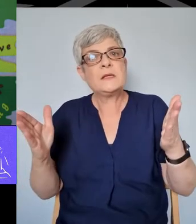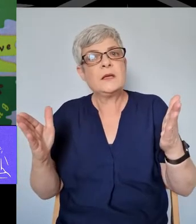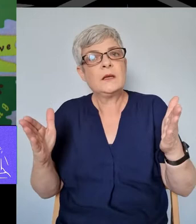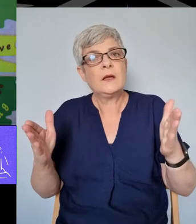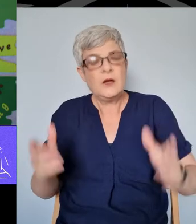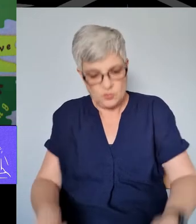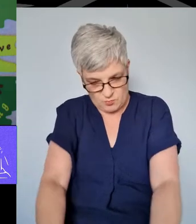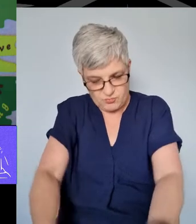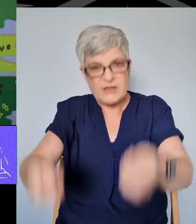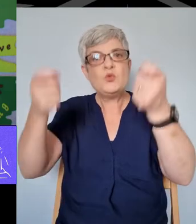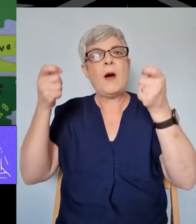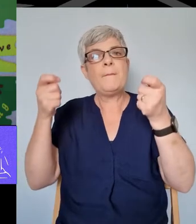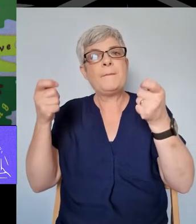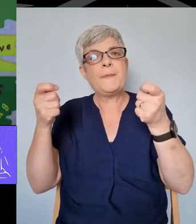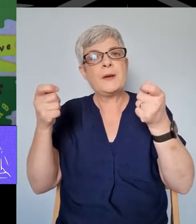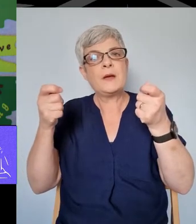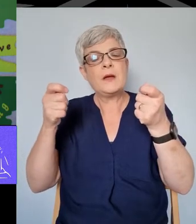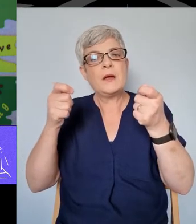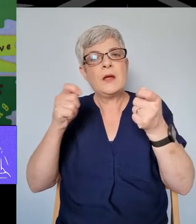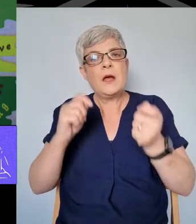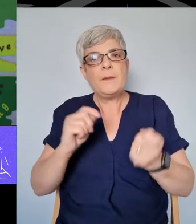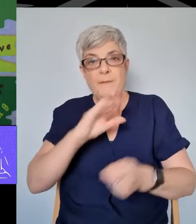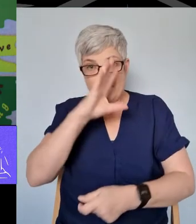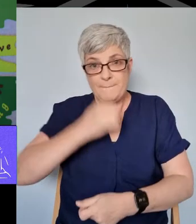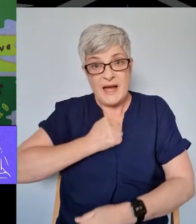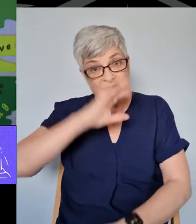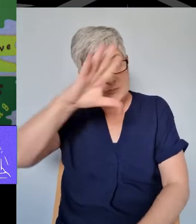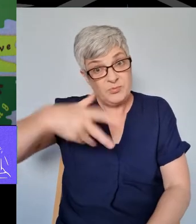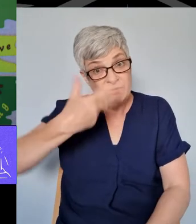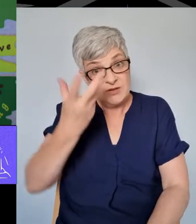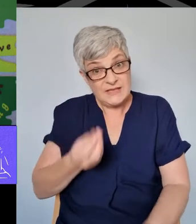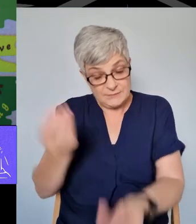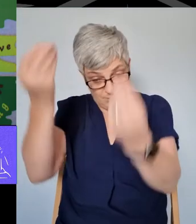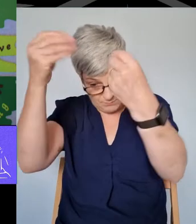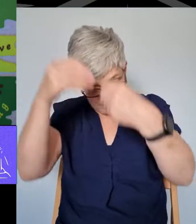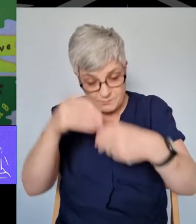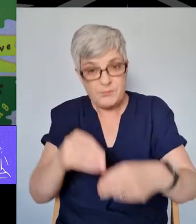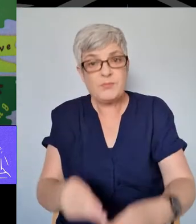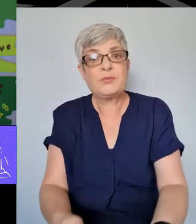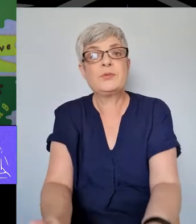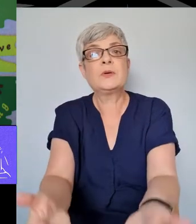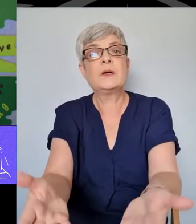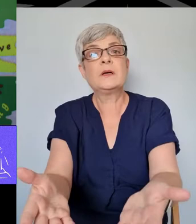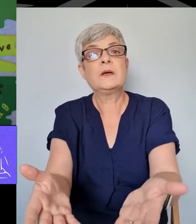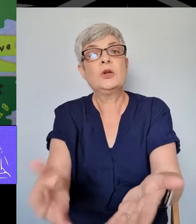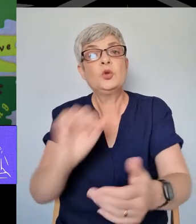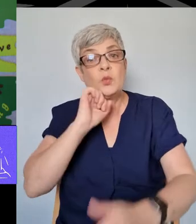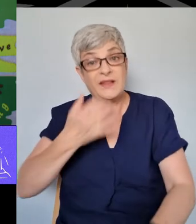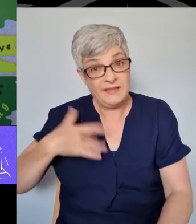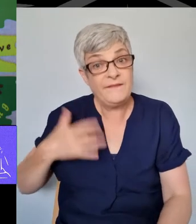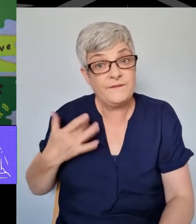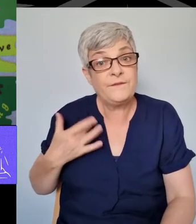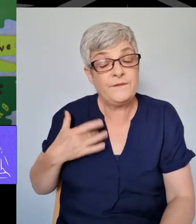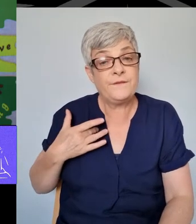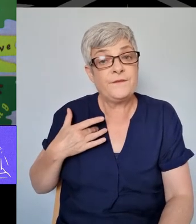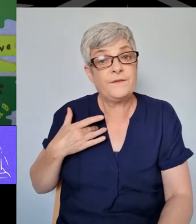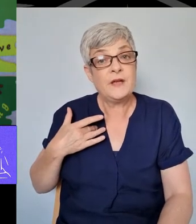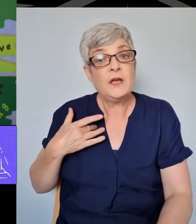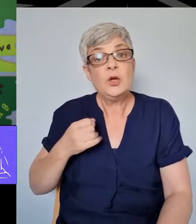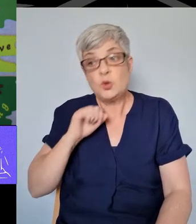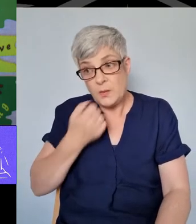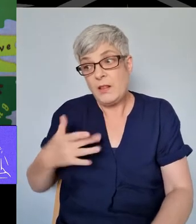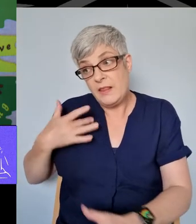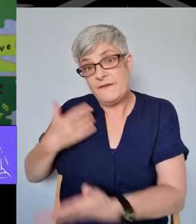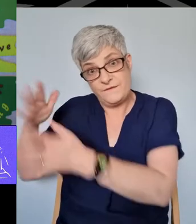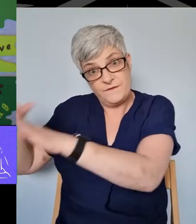them. I will put my spirit in you, and you will live. And I will settle you in your